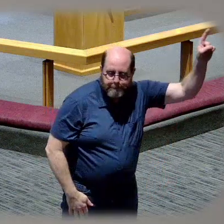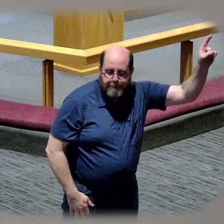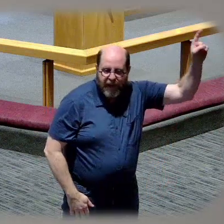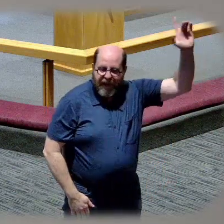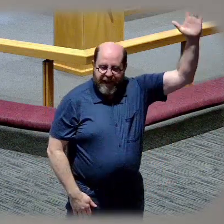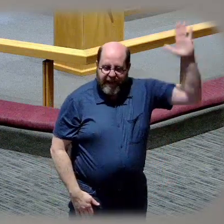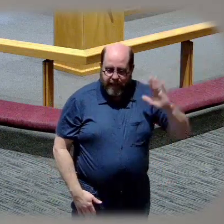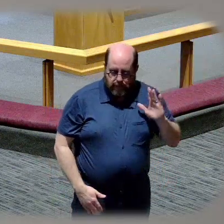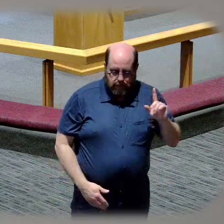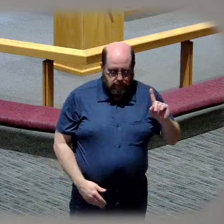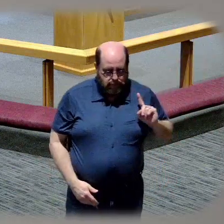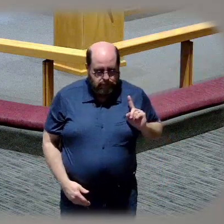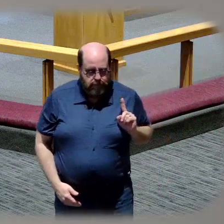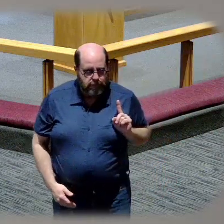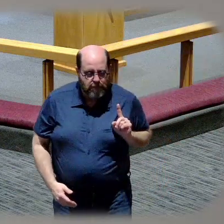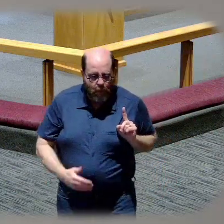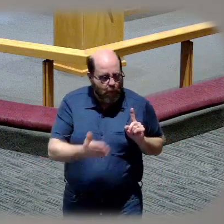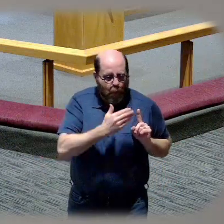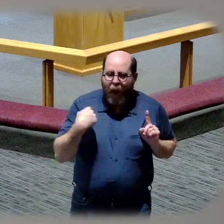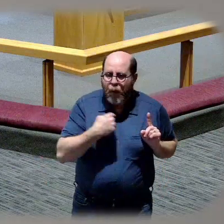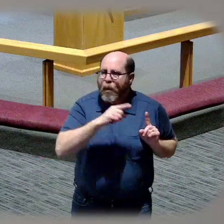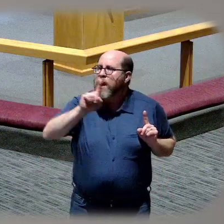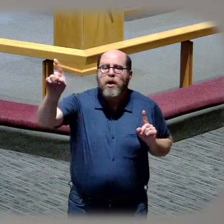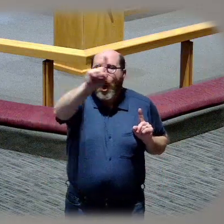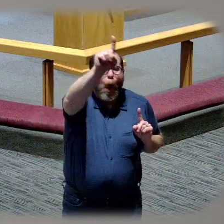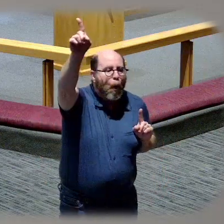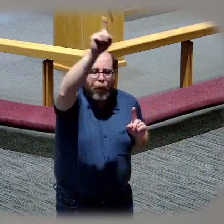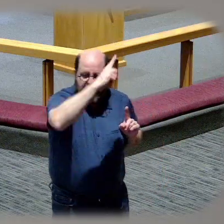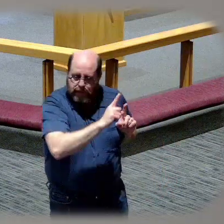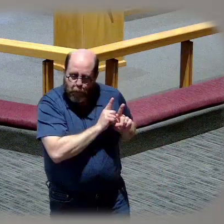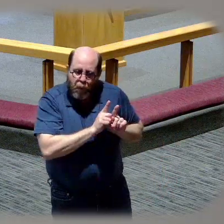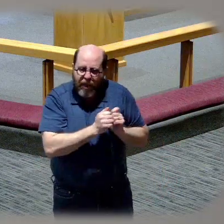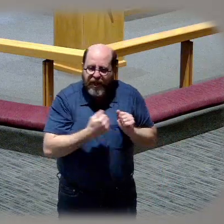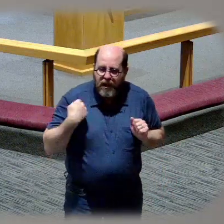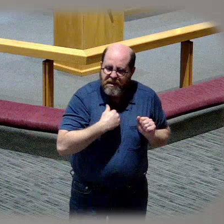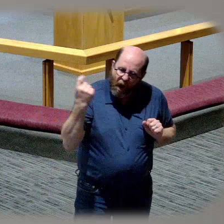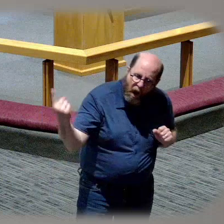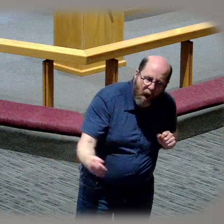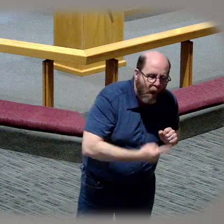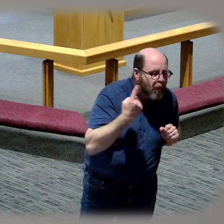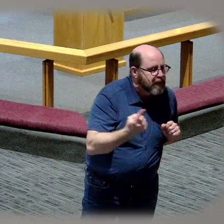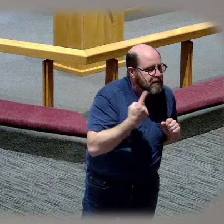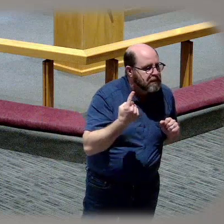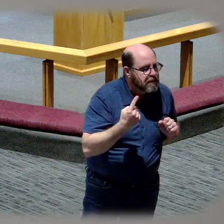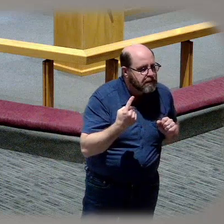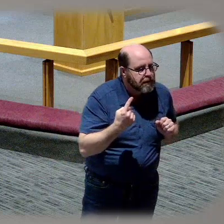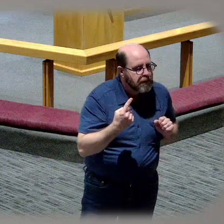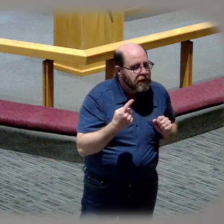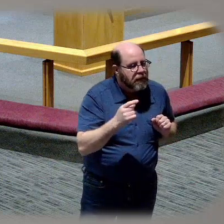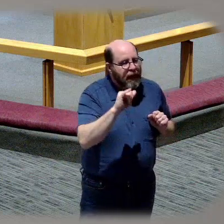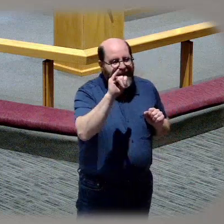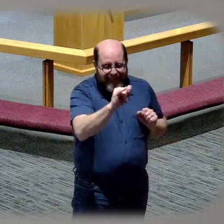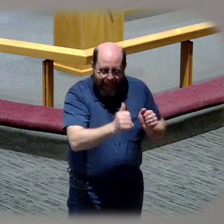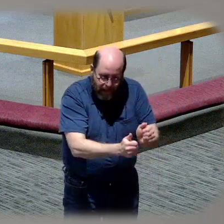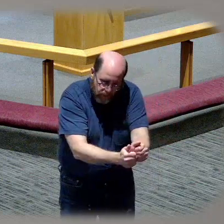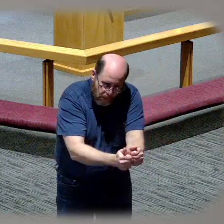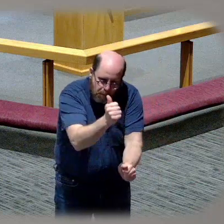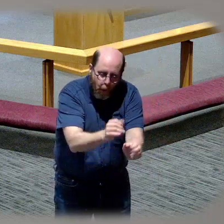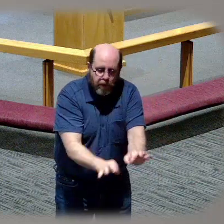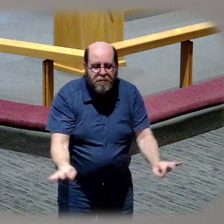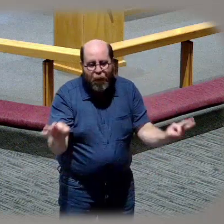presence with us wherever we go, whatever we are doing. And that's what's most